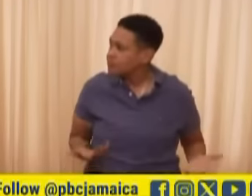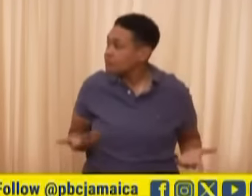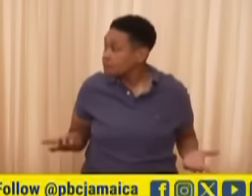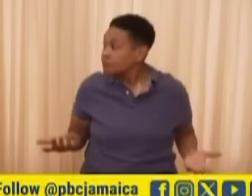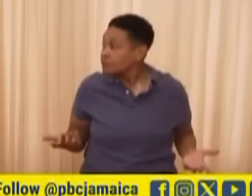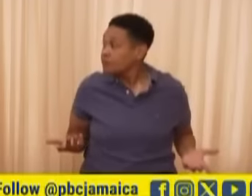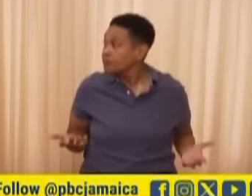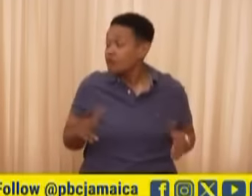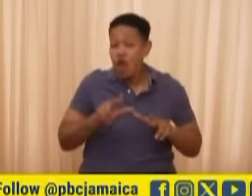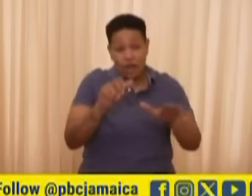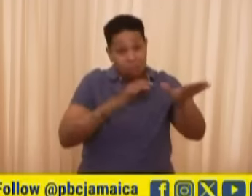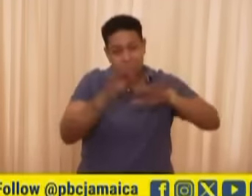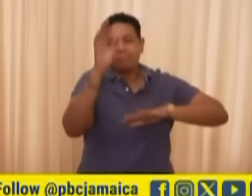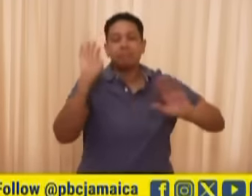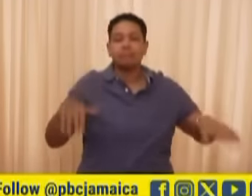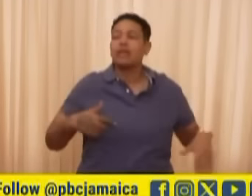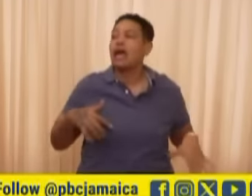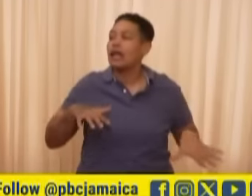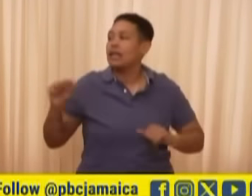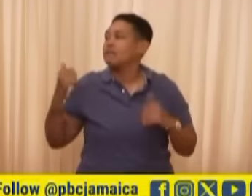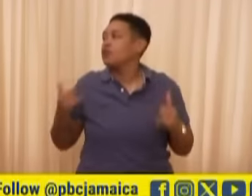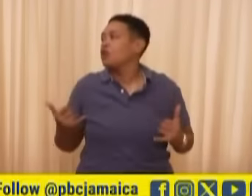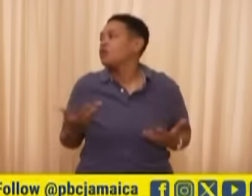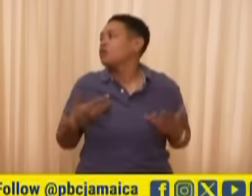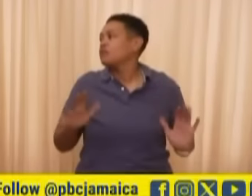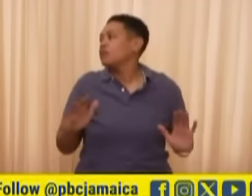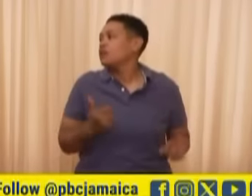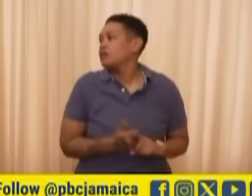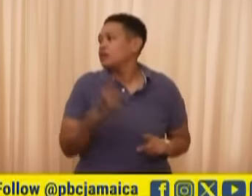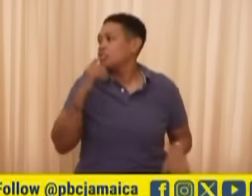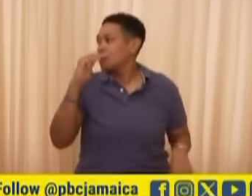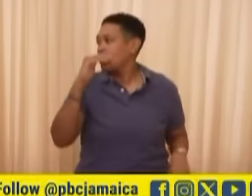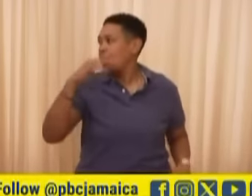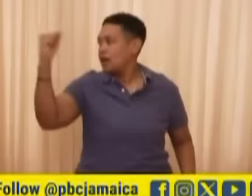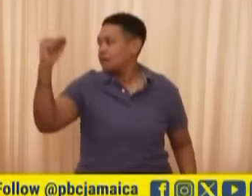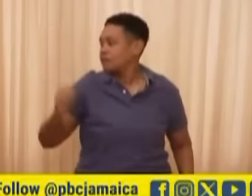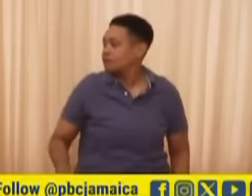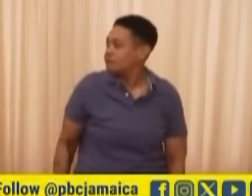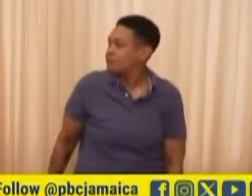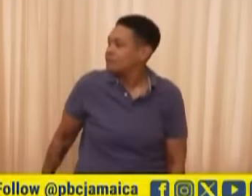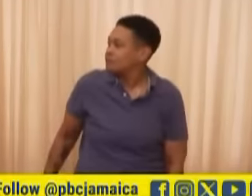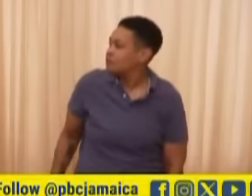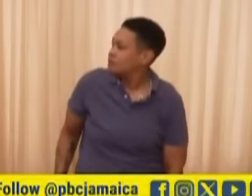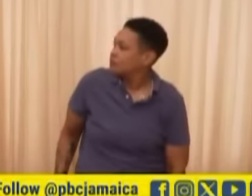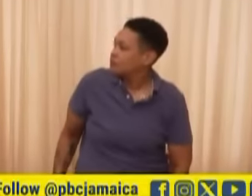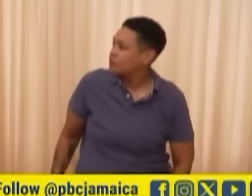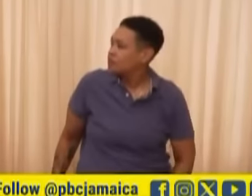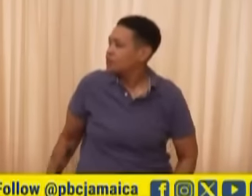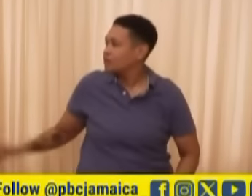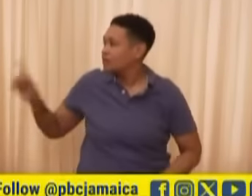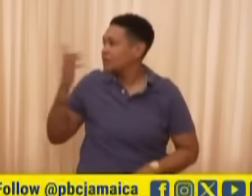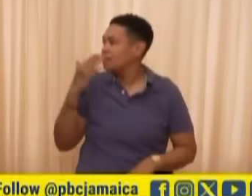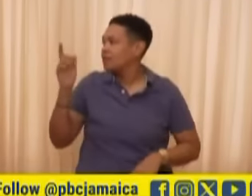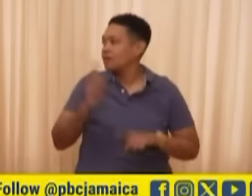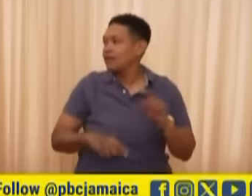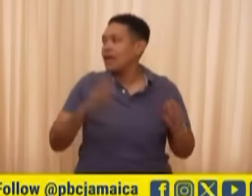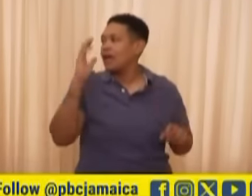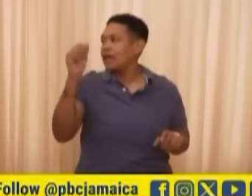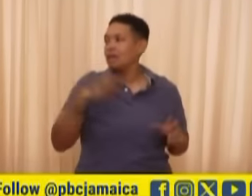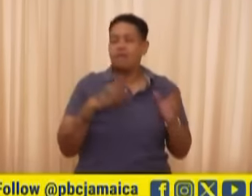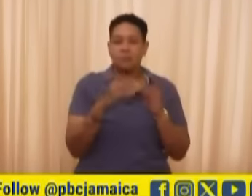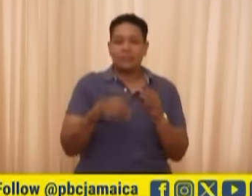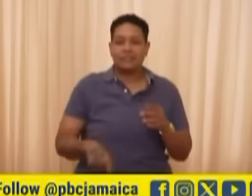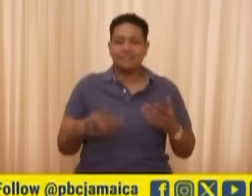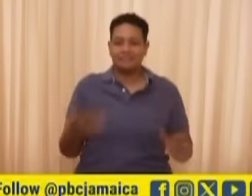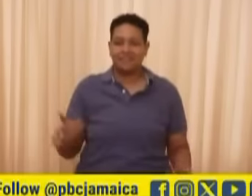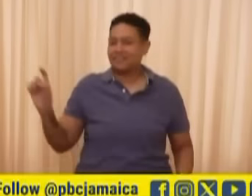So with that, I will take my leave and head out. Thank you. You can't go yet. We have a meeting after